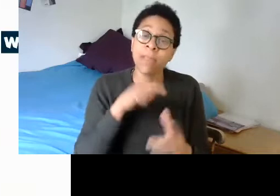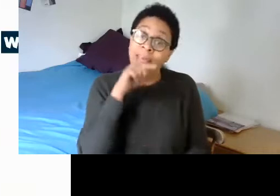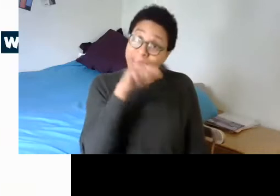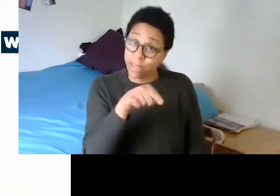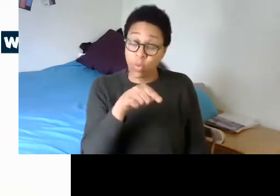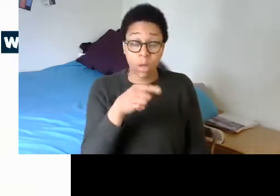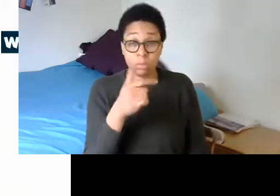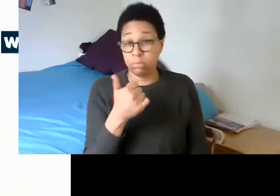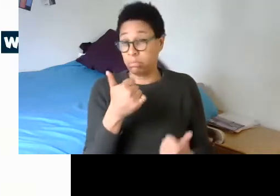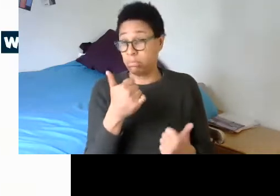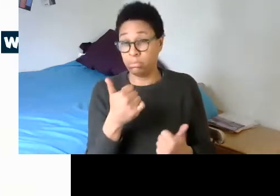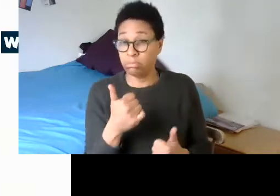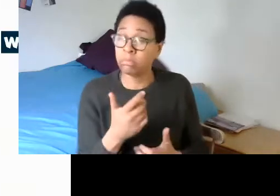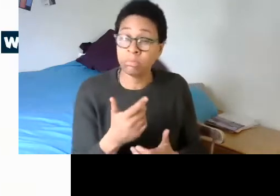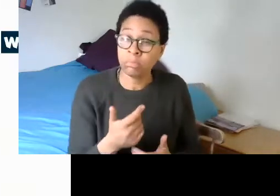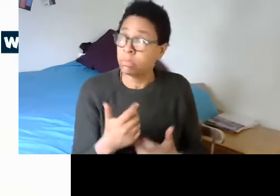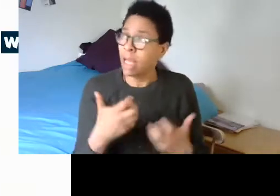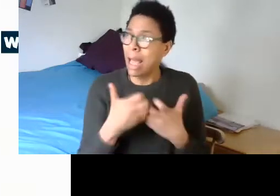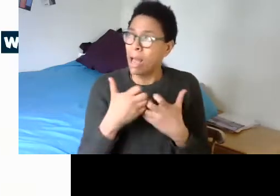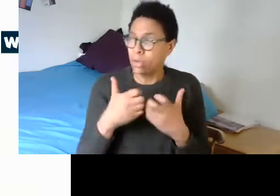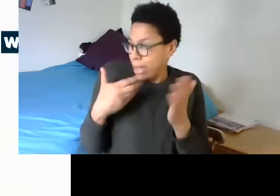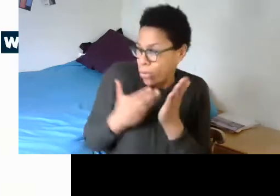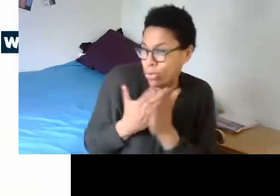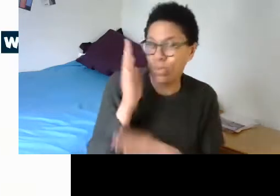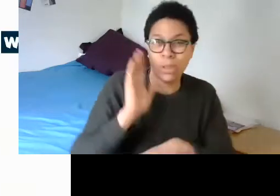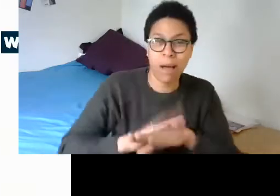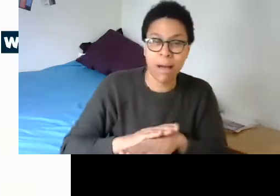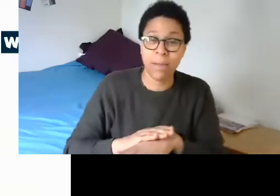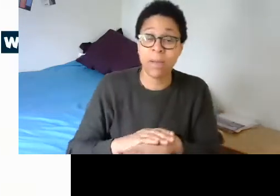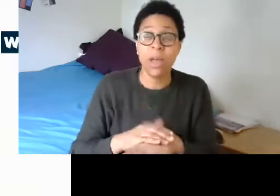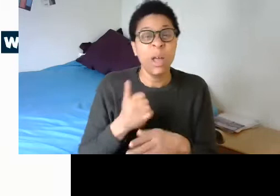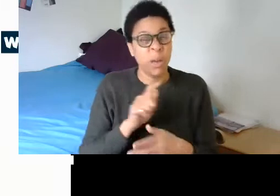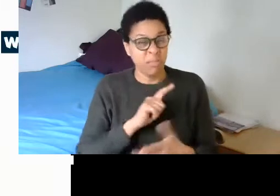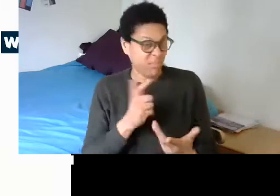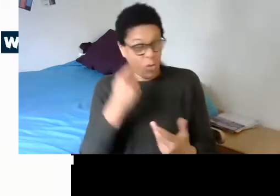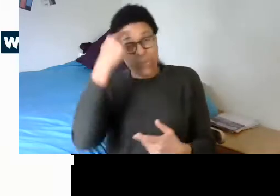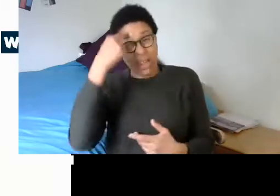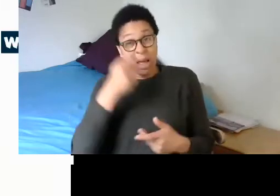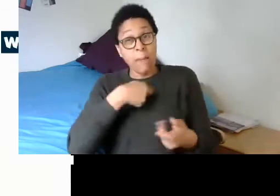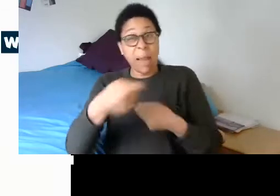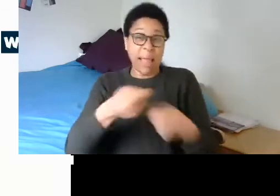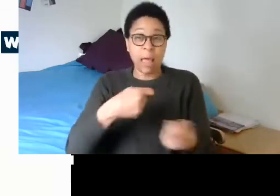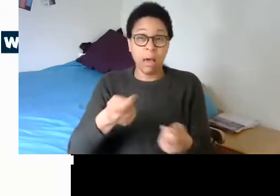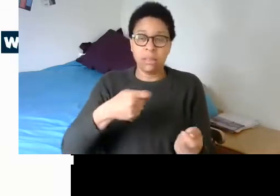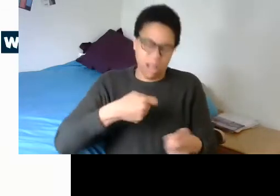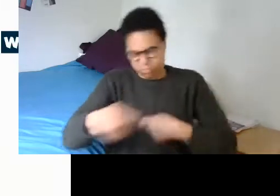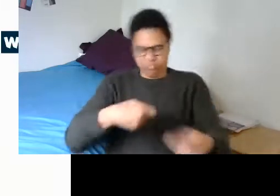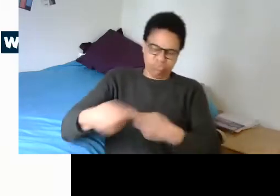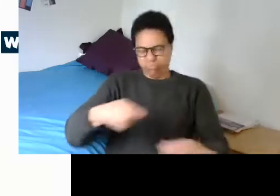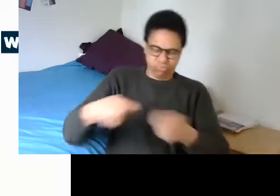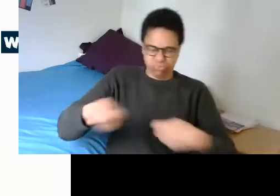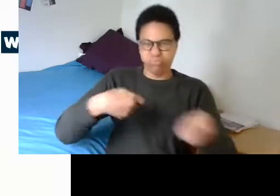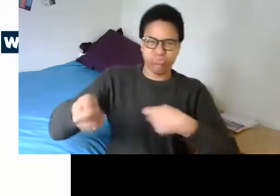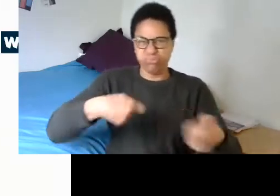cards are only small pieces of paper which are handled frequently and not very carefully. How many examples of early modern playing